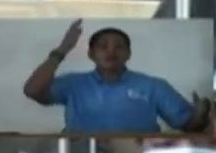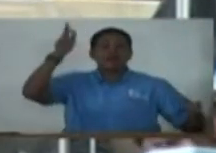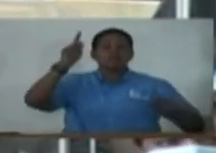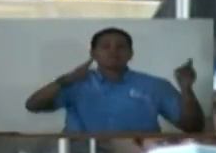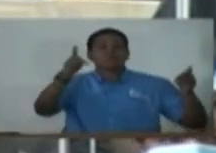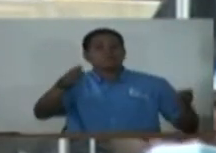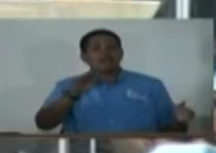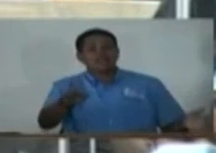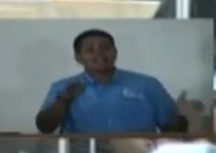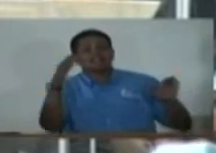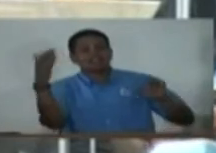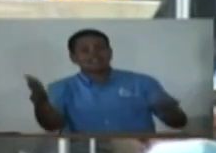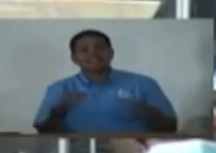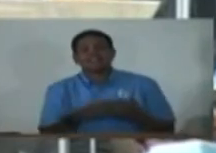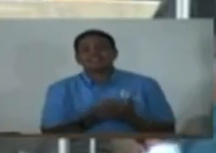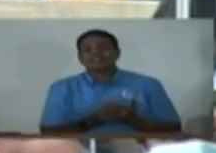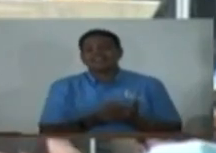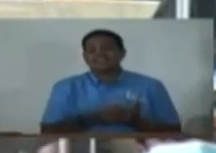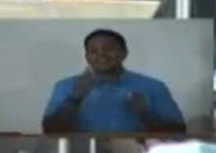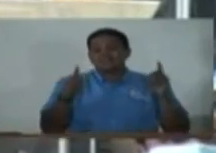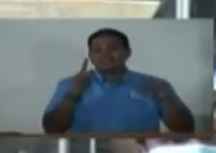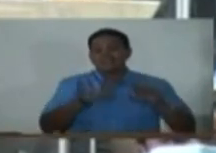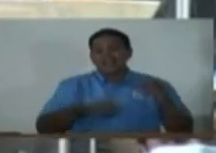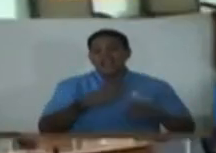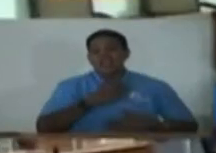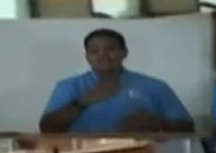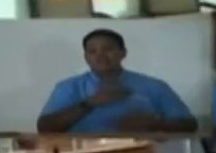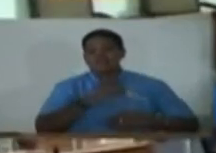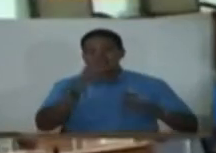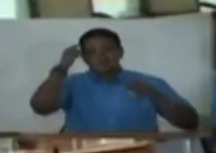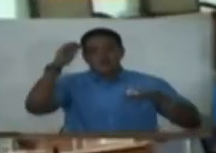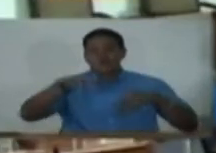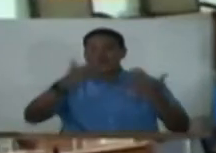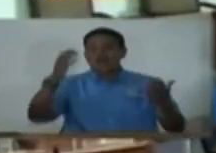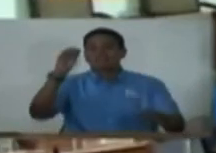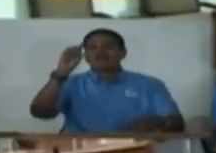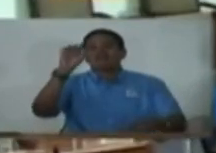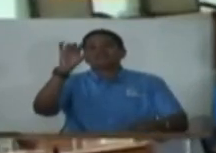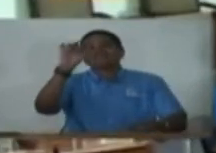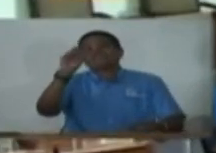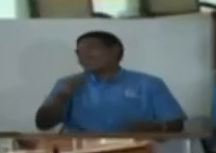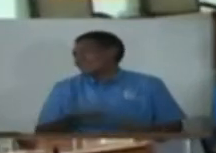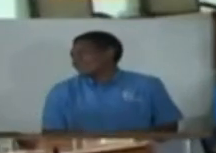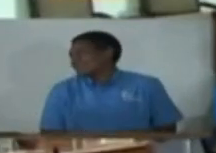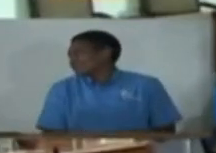dying, people can't breathe because we don't have any oxygen.